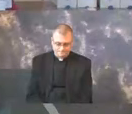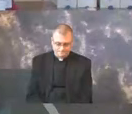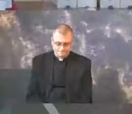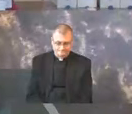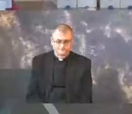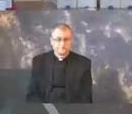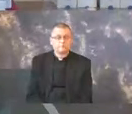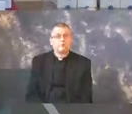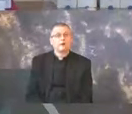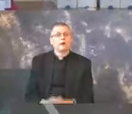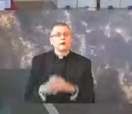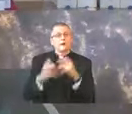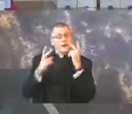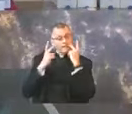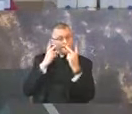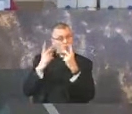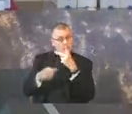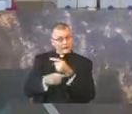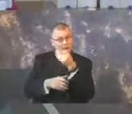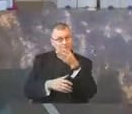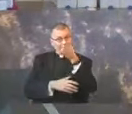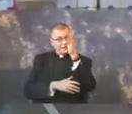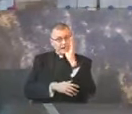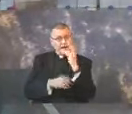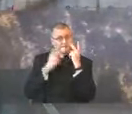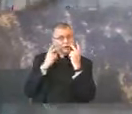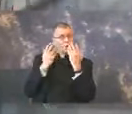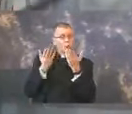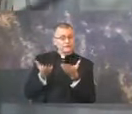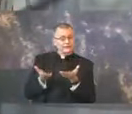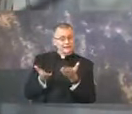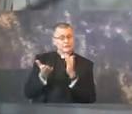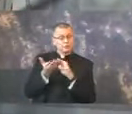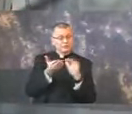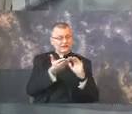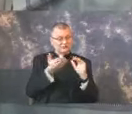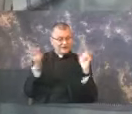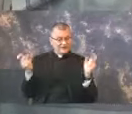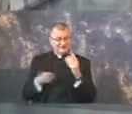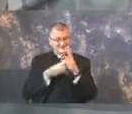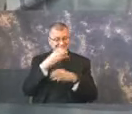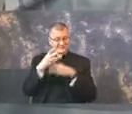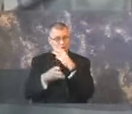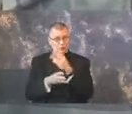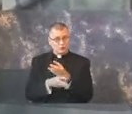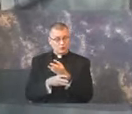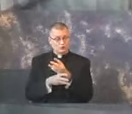Behold the Lamb of God. Behold him who takes away the sins of the world.